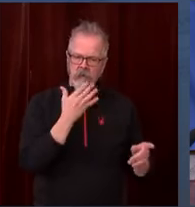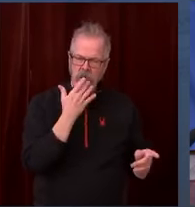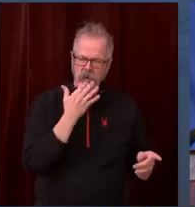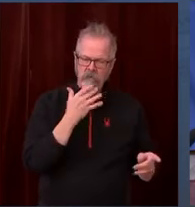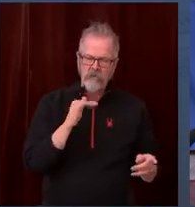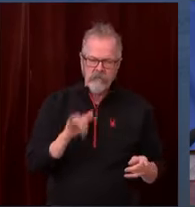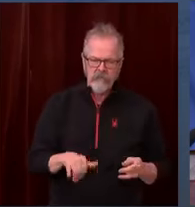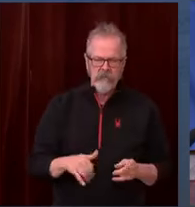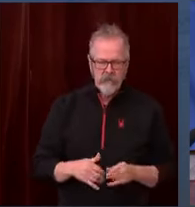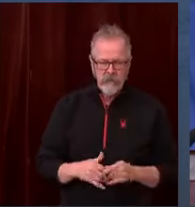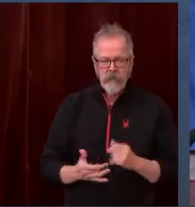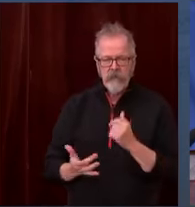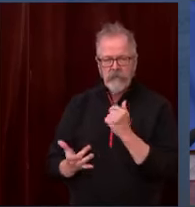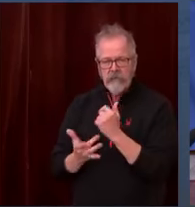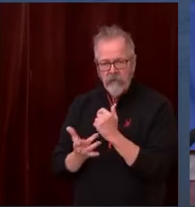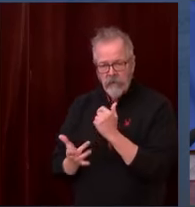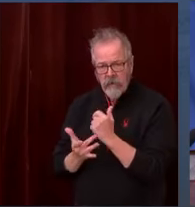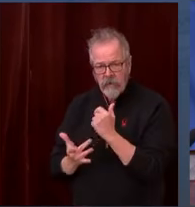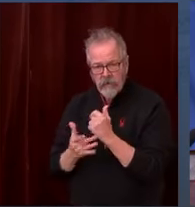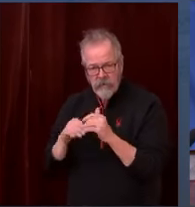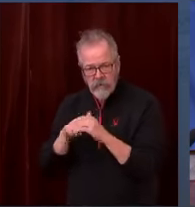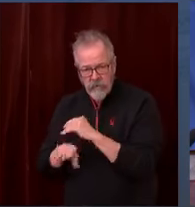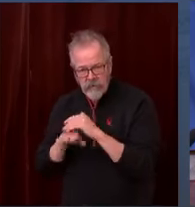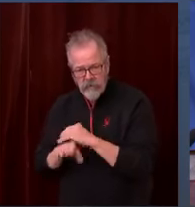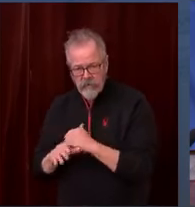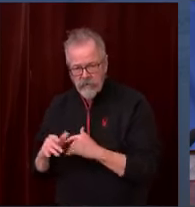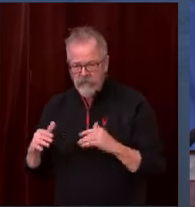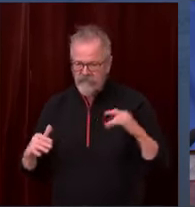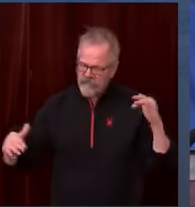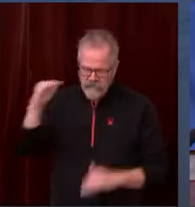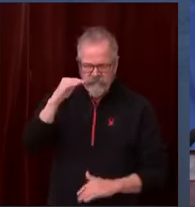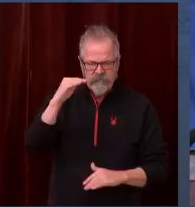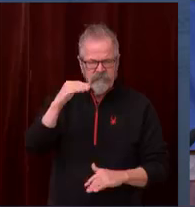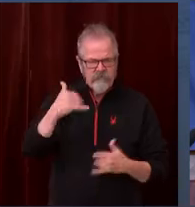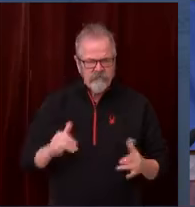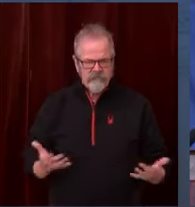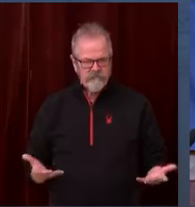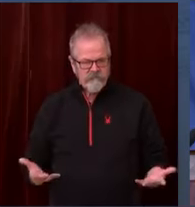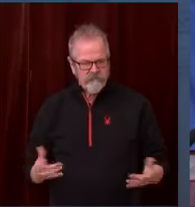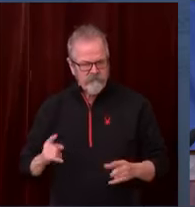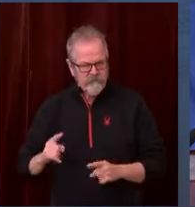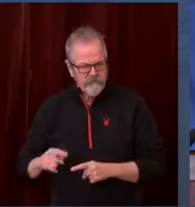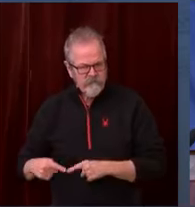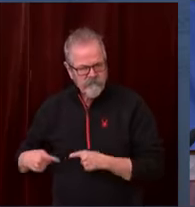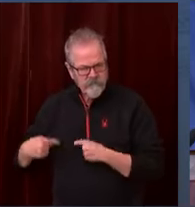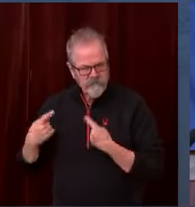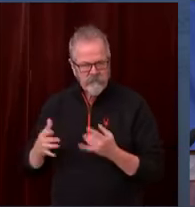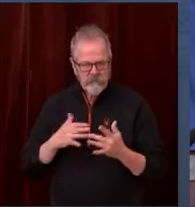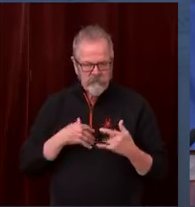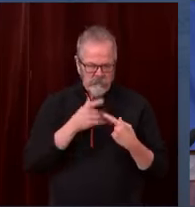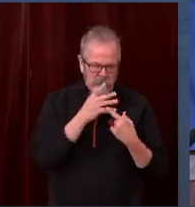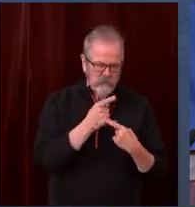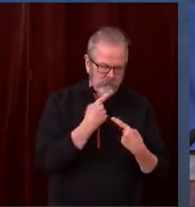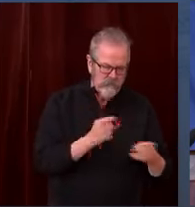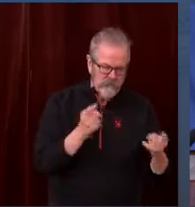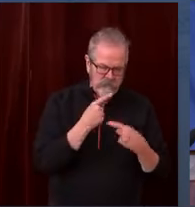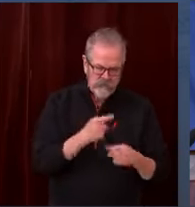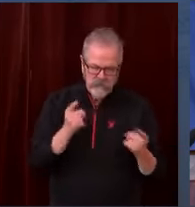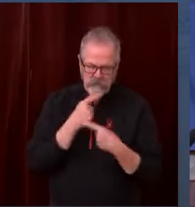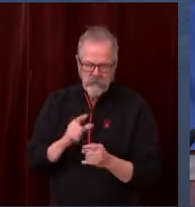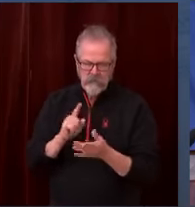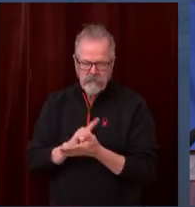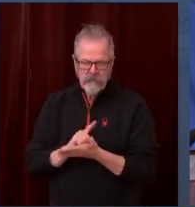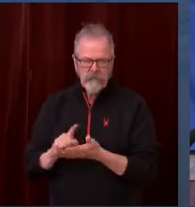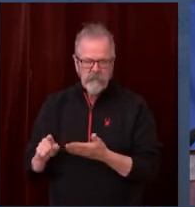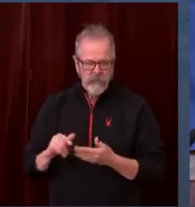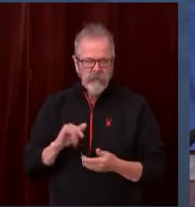first installment of this equity issue, which will be threaded throughout our budget, as you will see in the next several days.